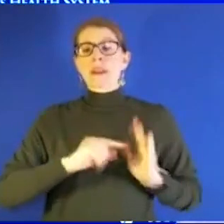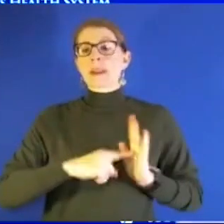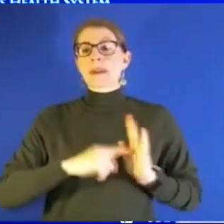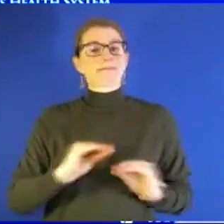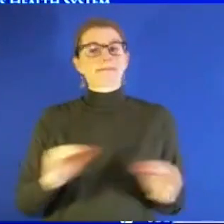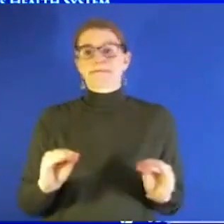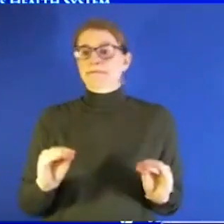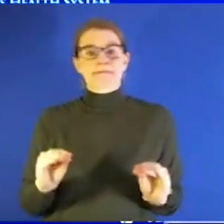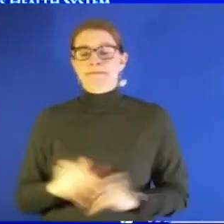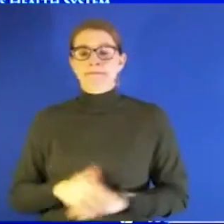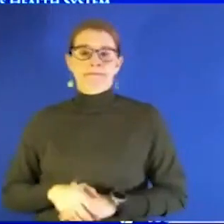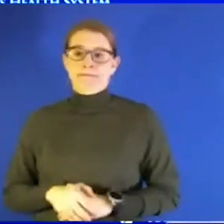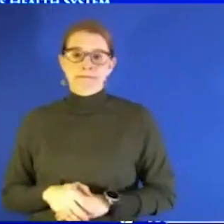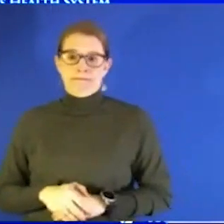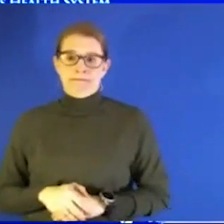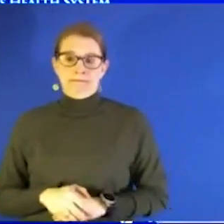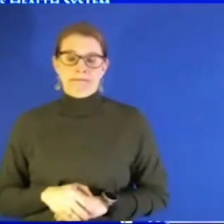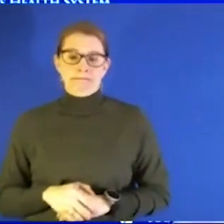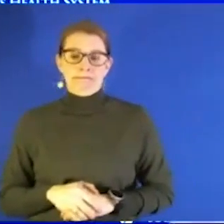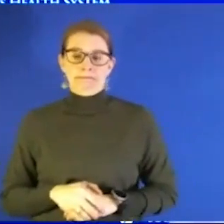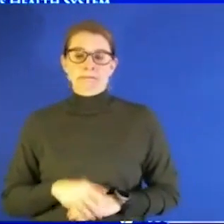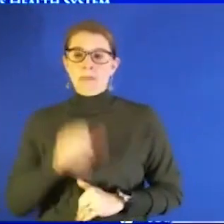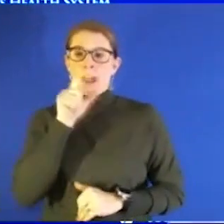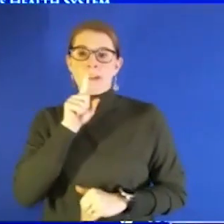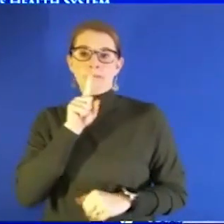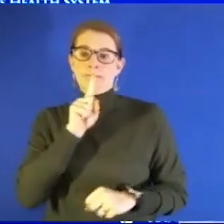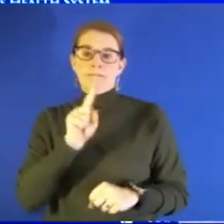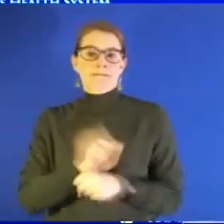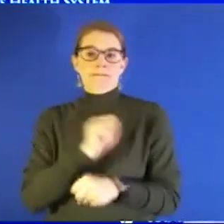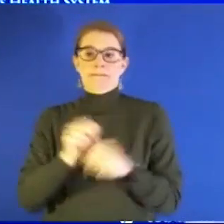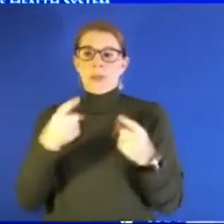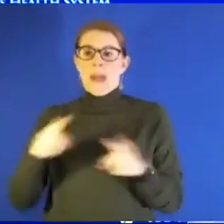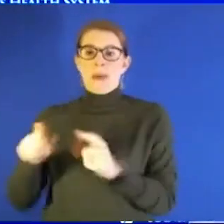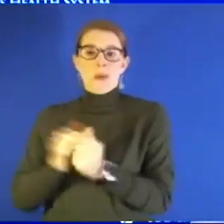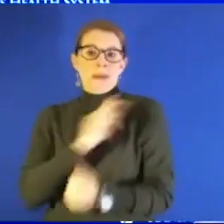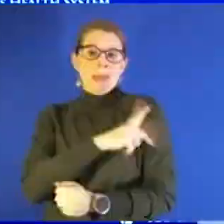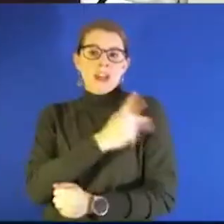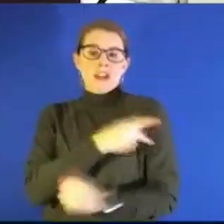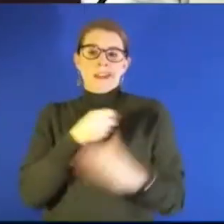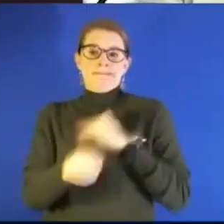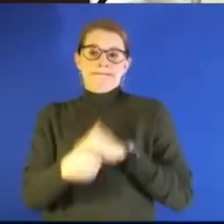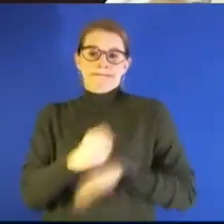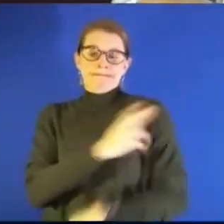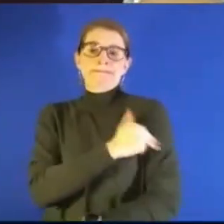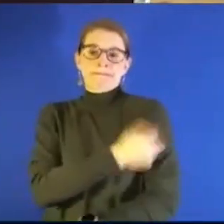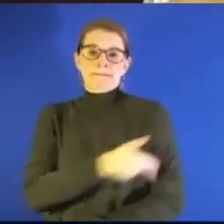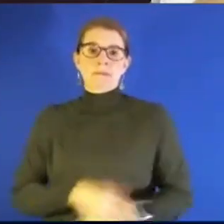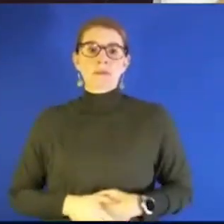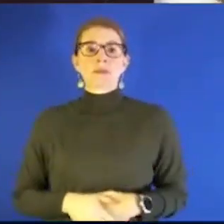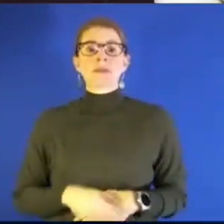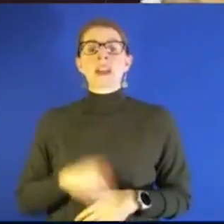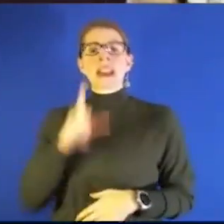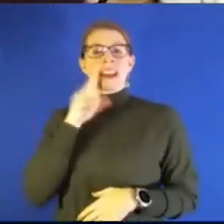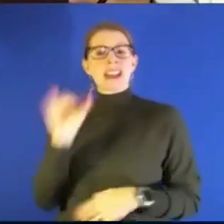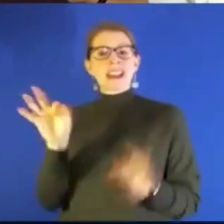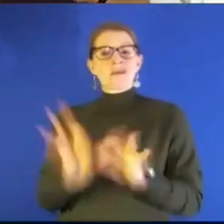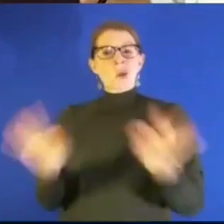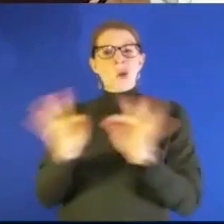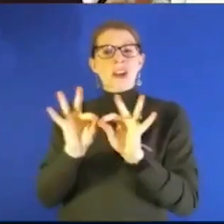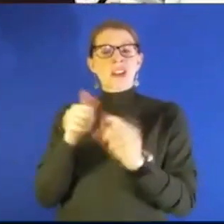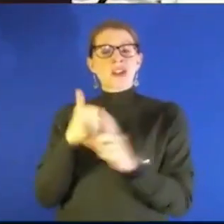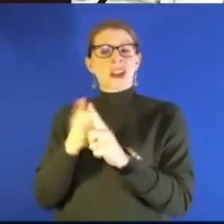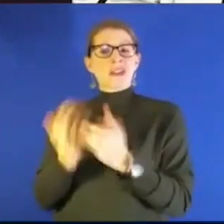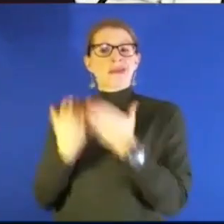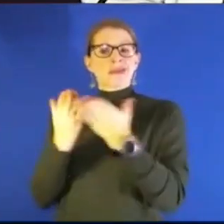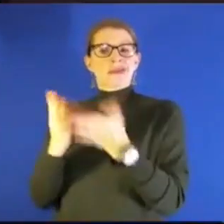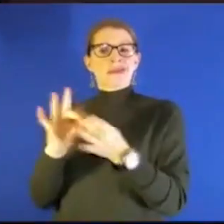a grip on what is truly going on with these patients in the hospital. Yeah, I think that's key, Hawk. I'm glad you brought that up because we do hear that from